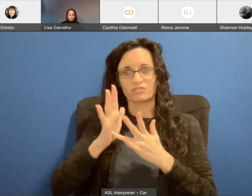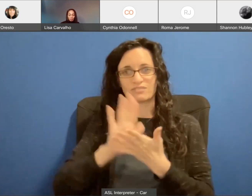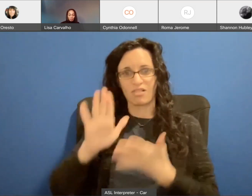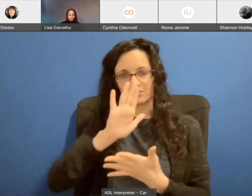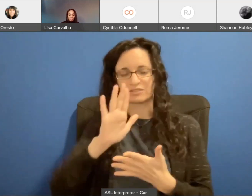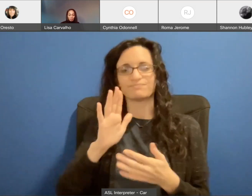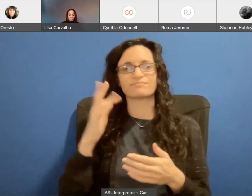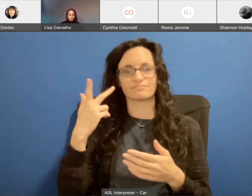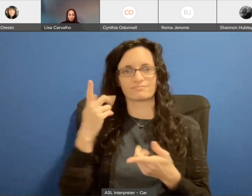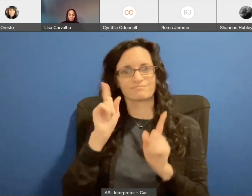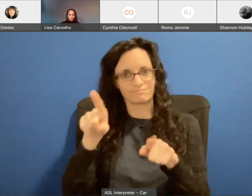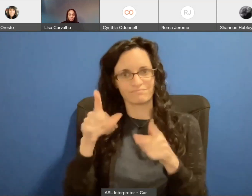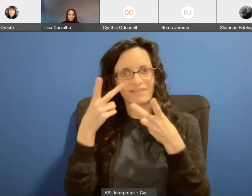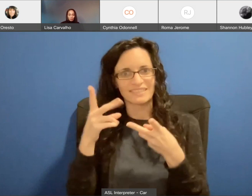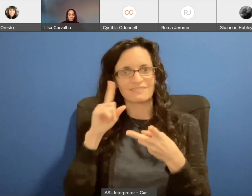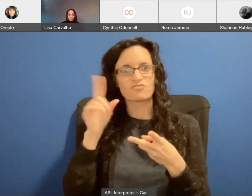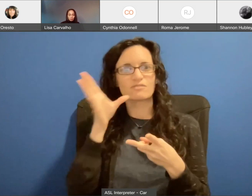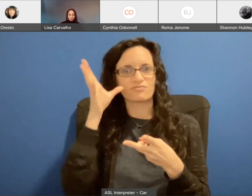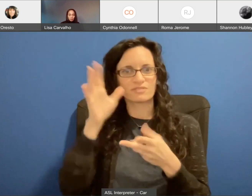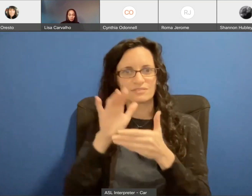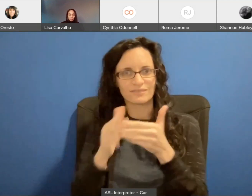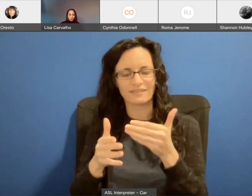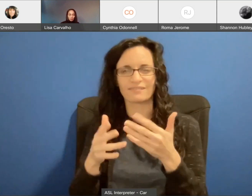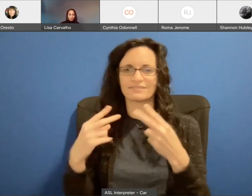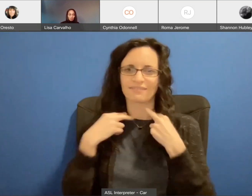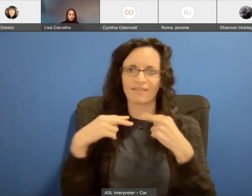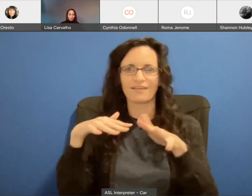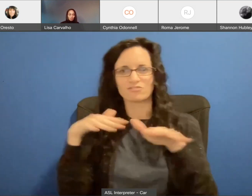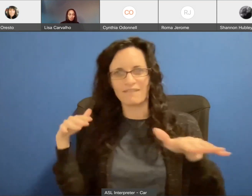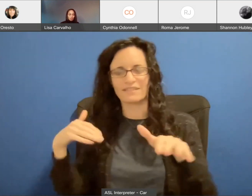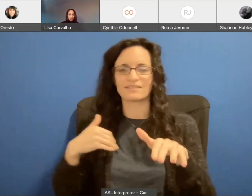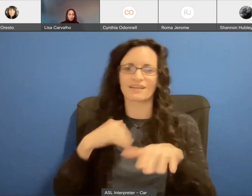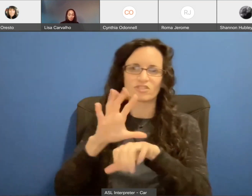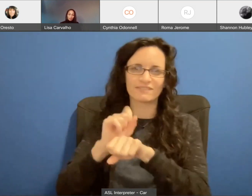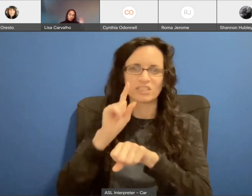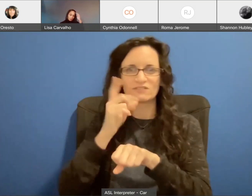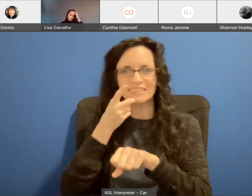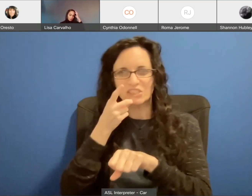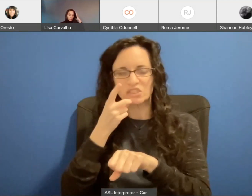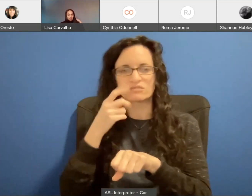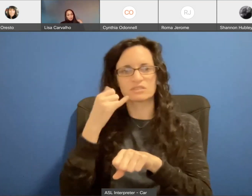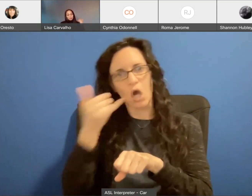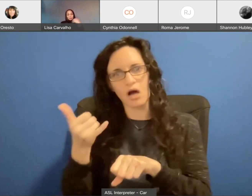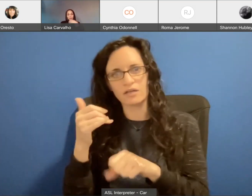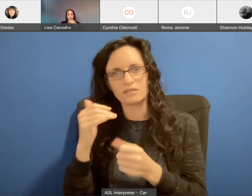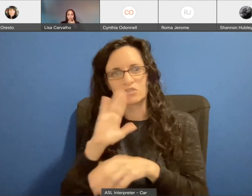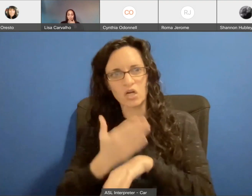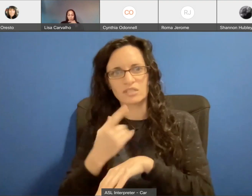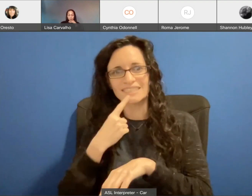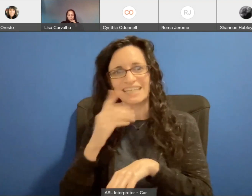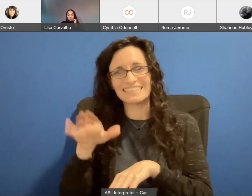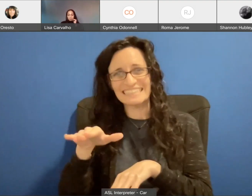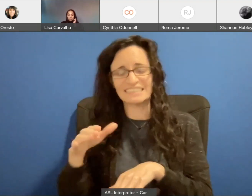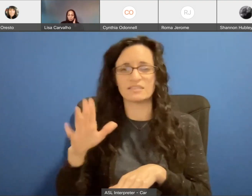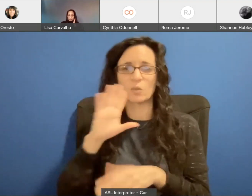for parents' weekend, right? Got stuck in traffic. We had dinner reservations. So we called her and said, hey, we're going to be a little late. You might need to be prepared to